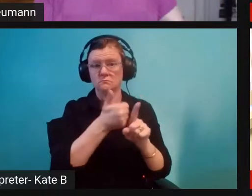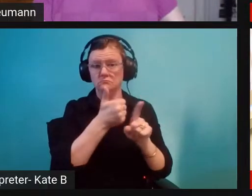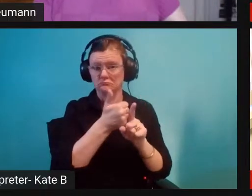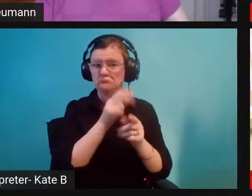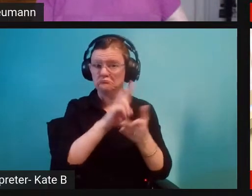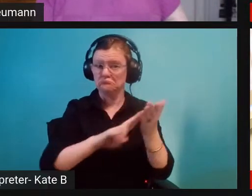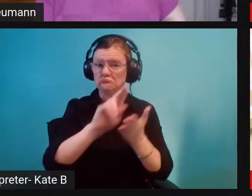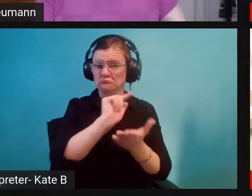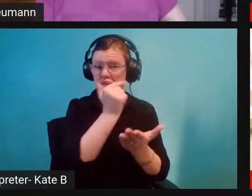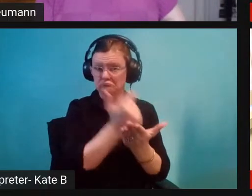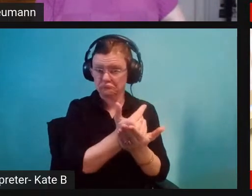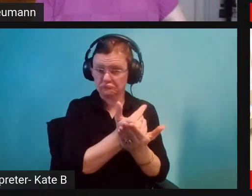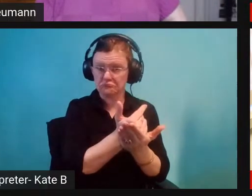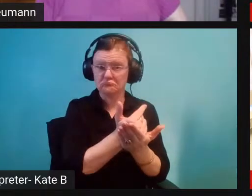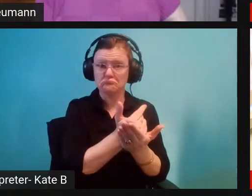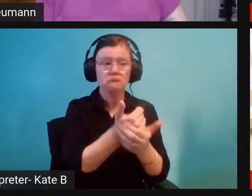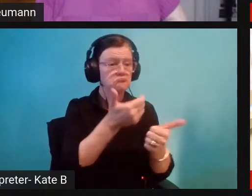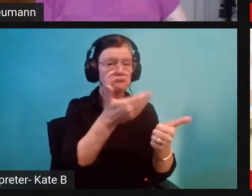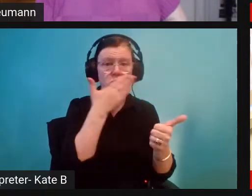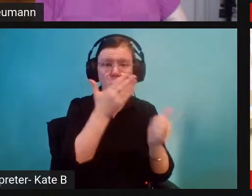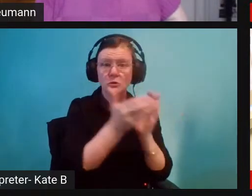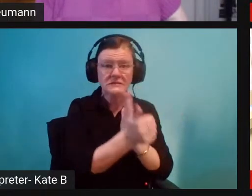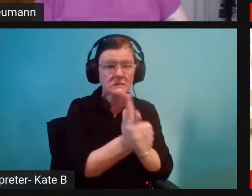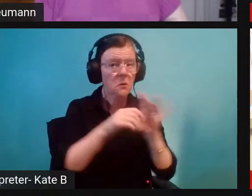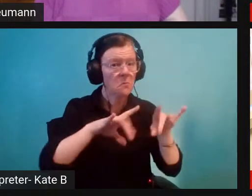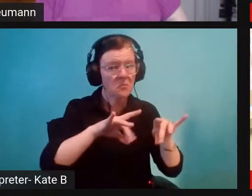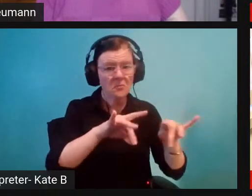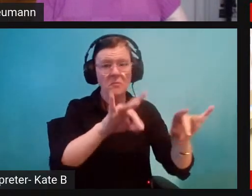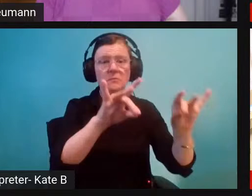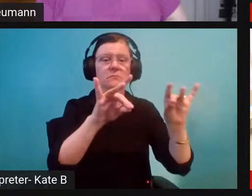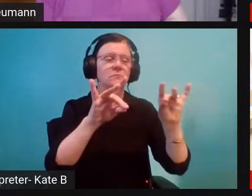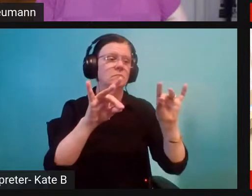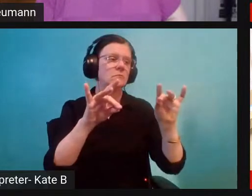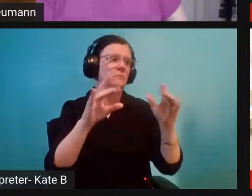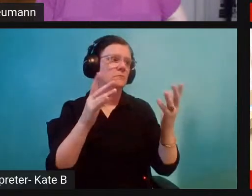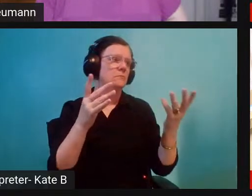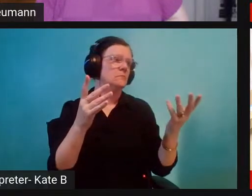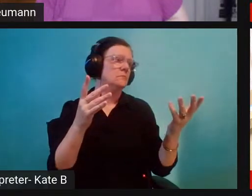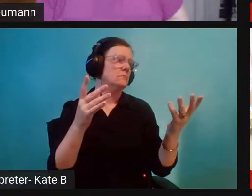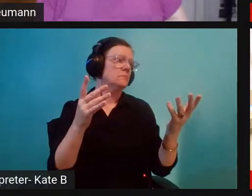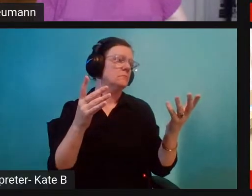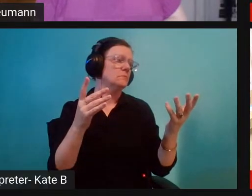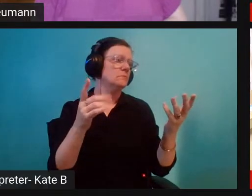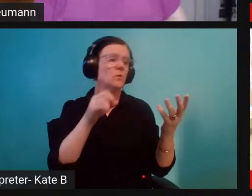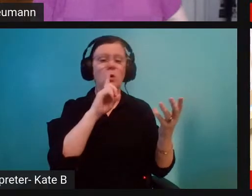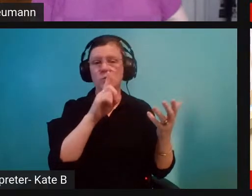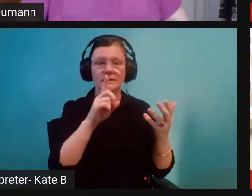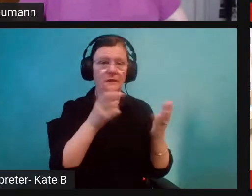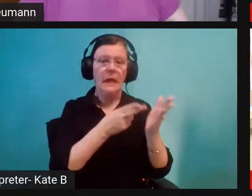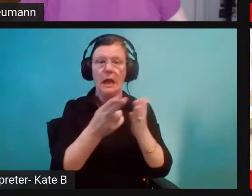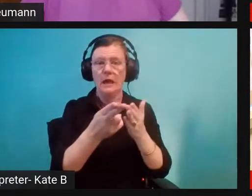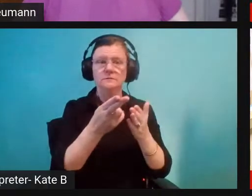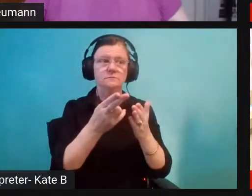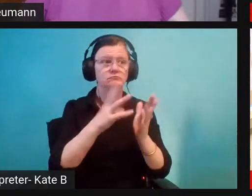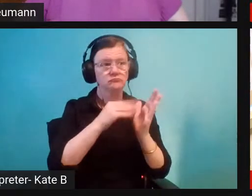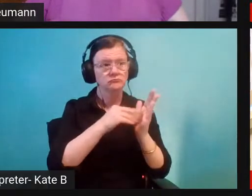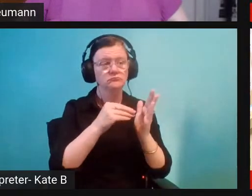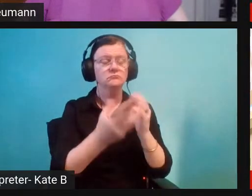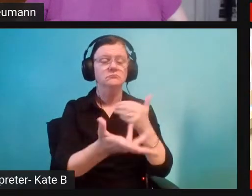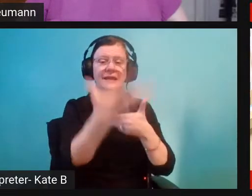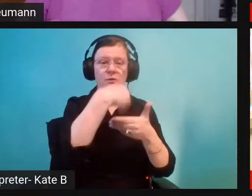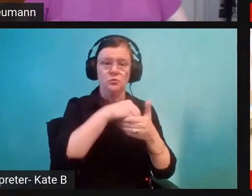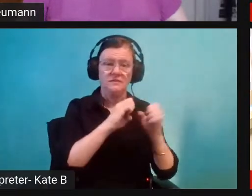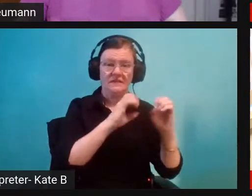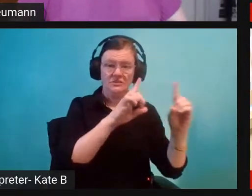they're learning good skills on, for example, effective approaches to inclusive education. But when they go into